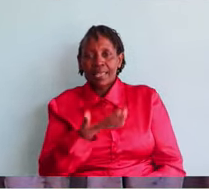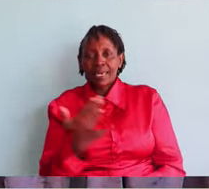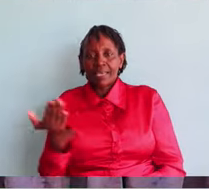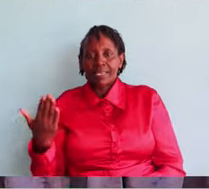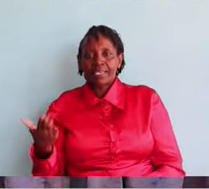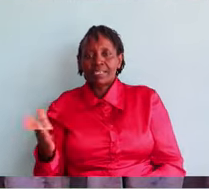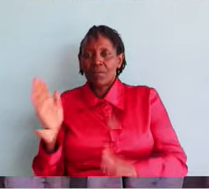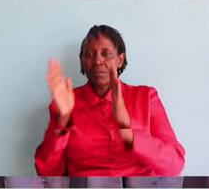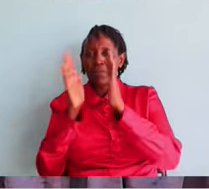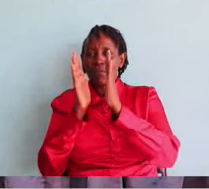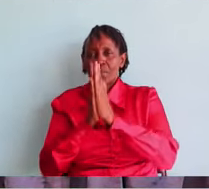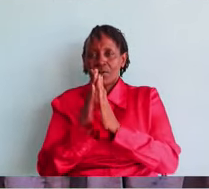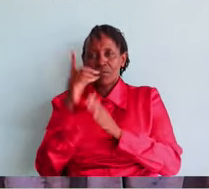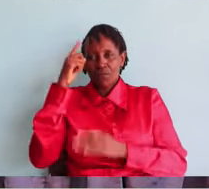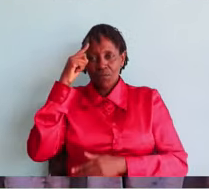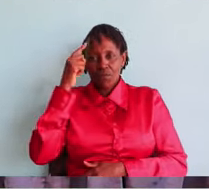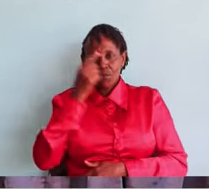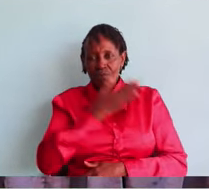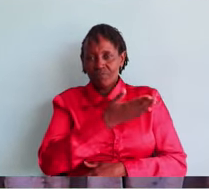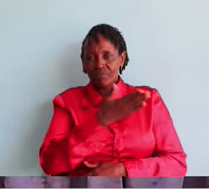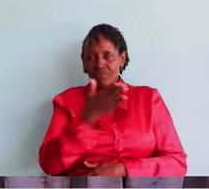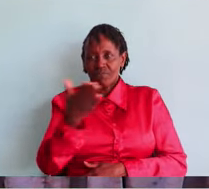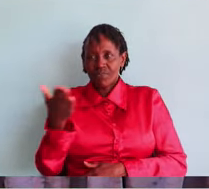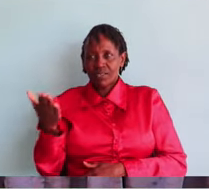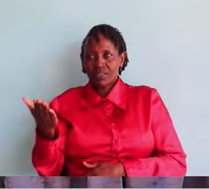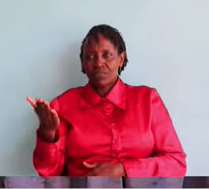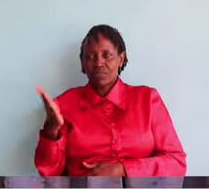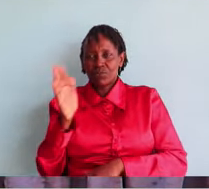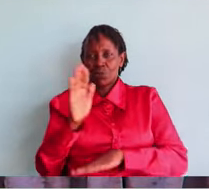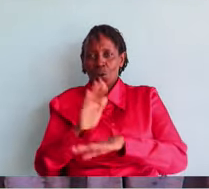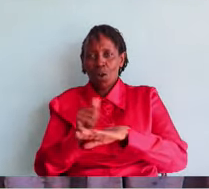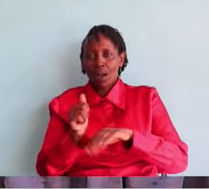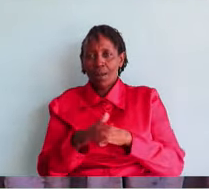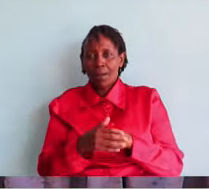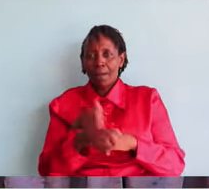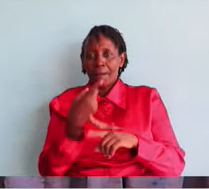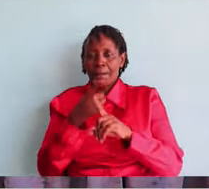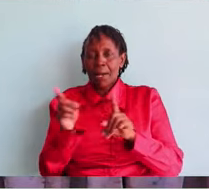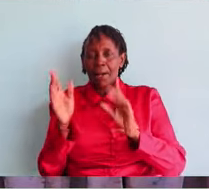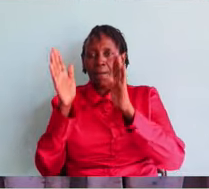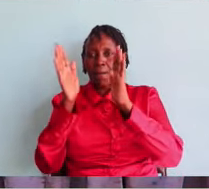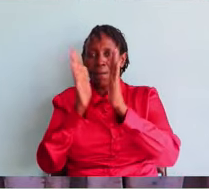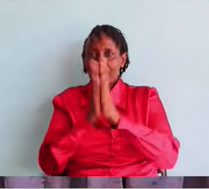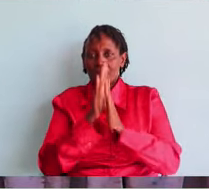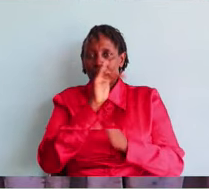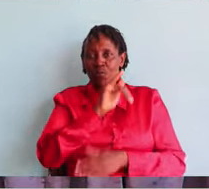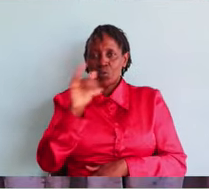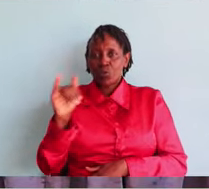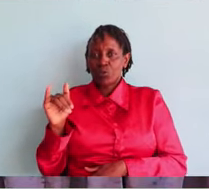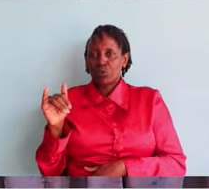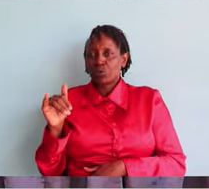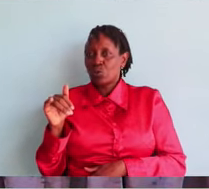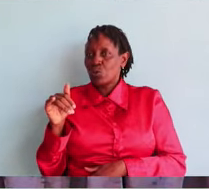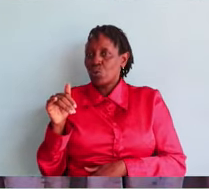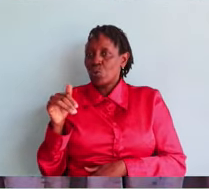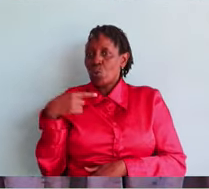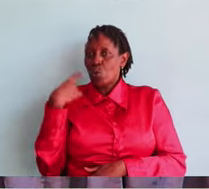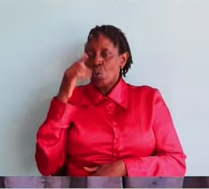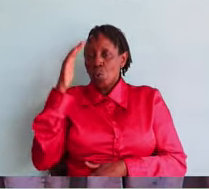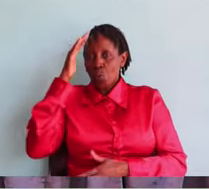not praying for these ones only, but I'm also praying for those that will